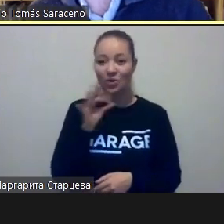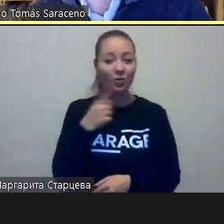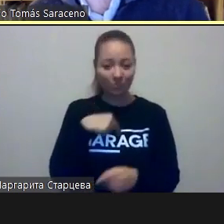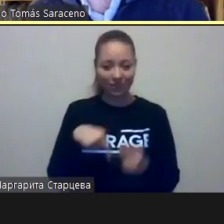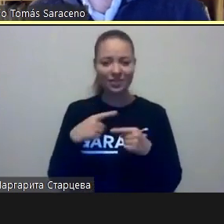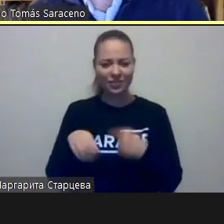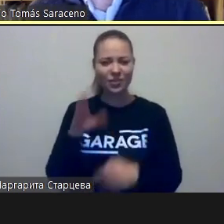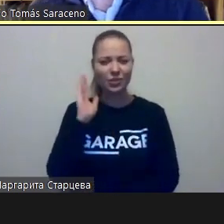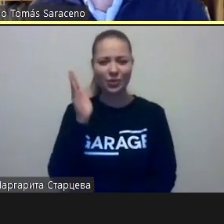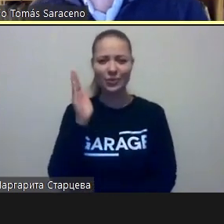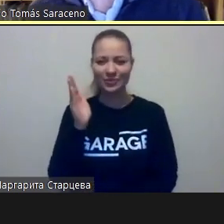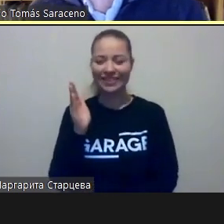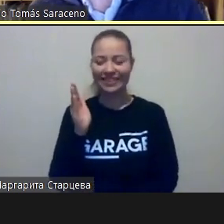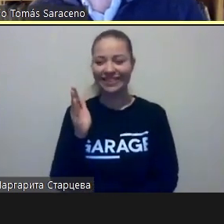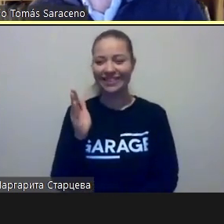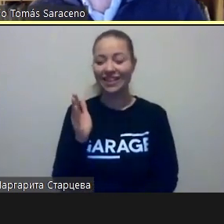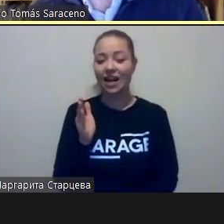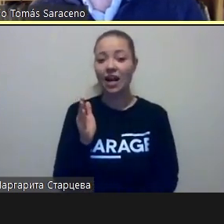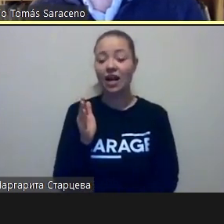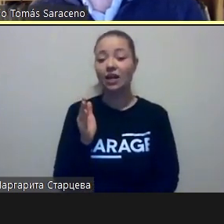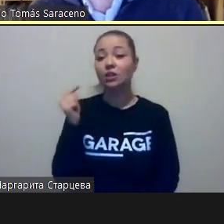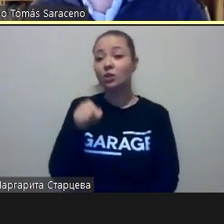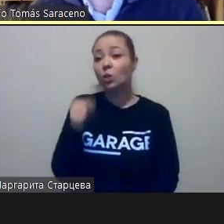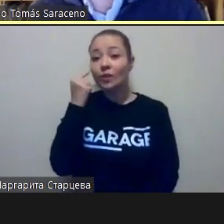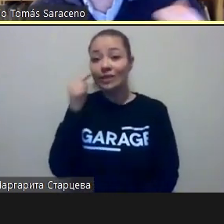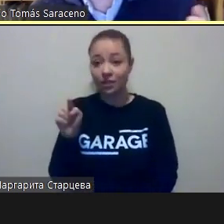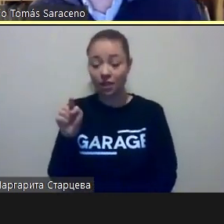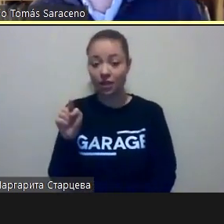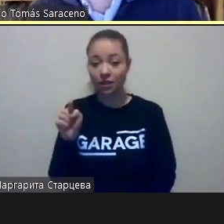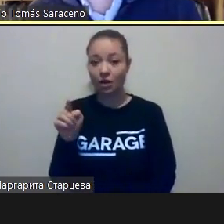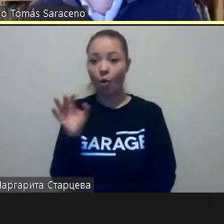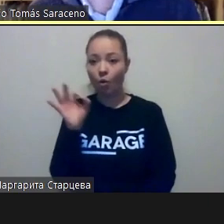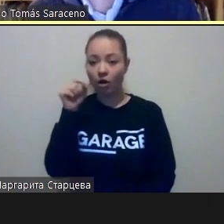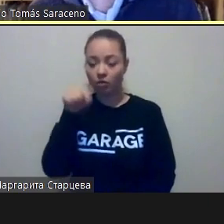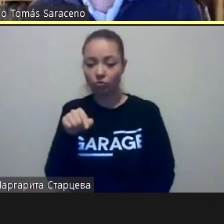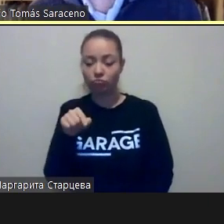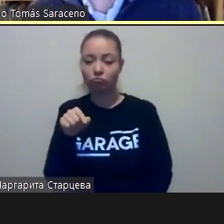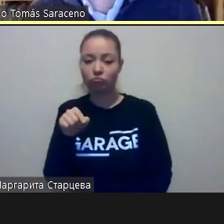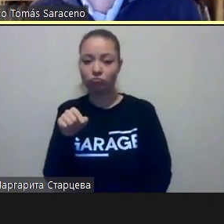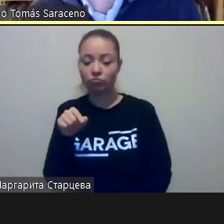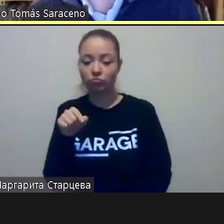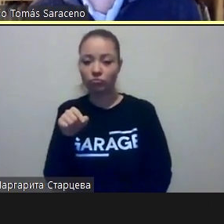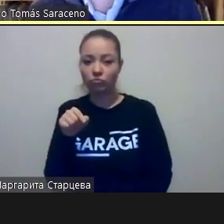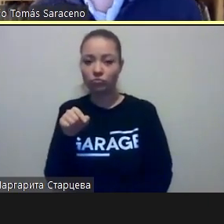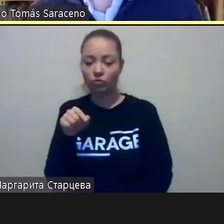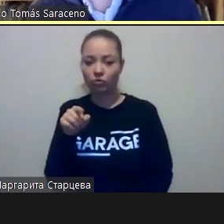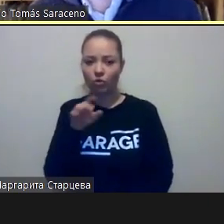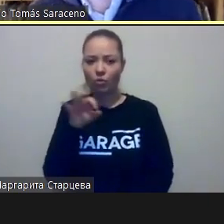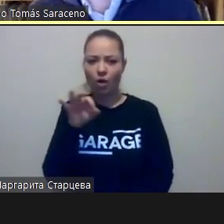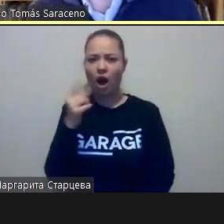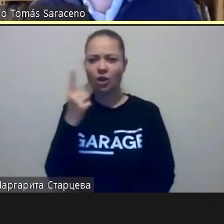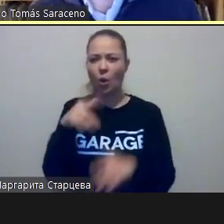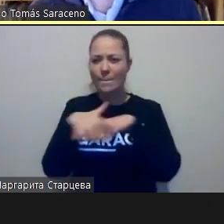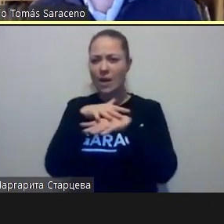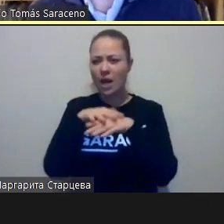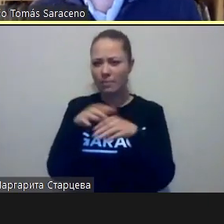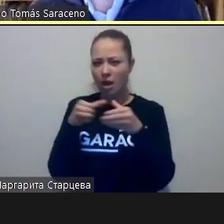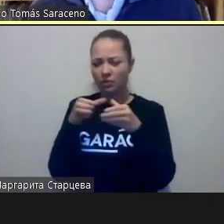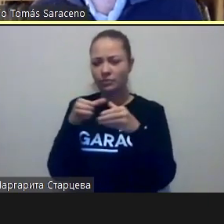from Argentina, that somehow we are all flying all the time on something which is the planet Earth, and they call